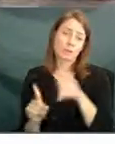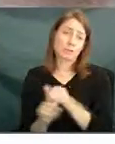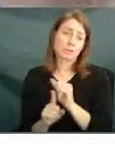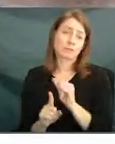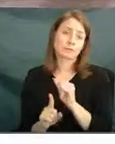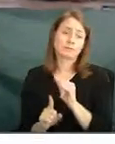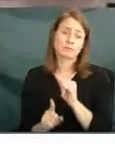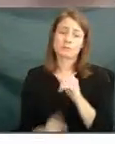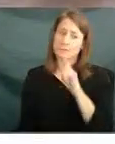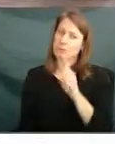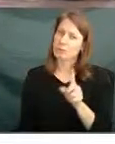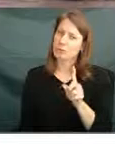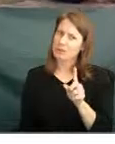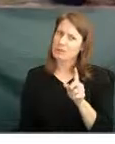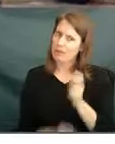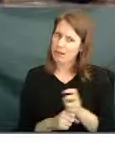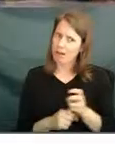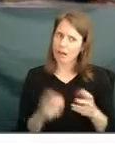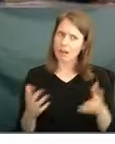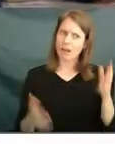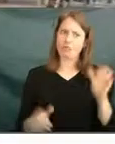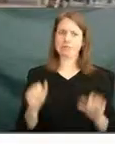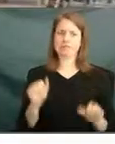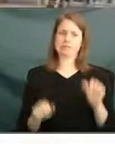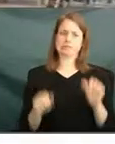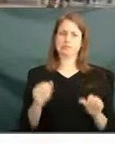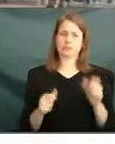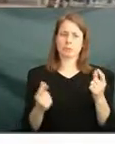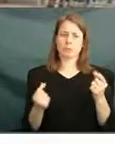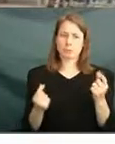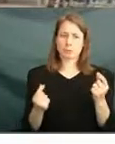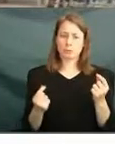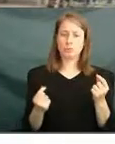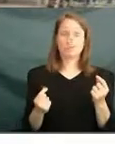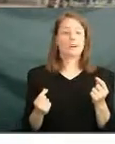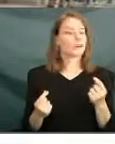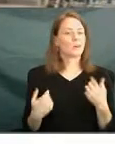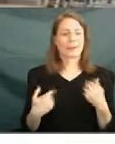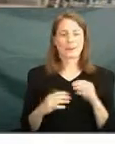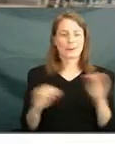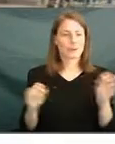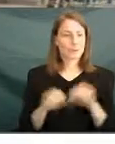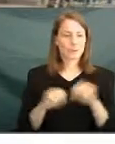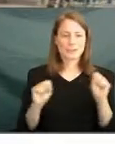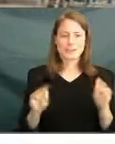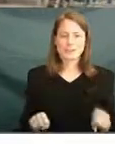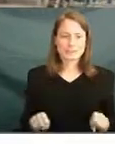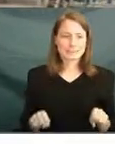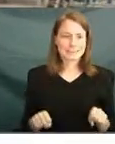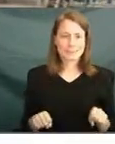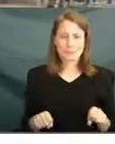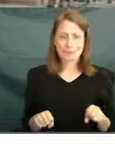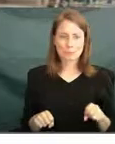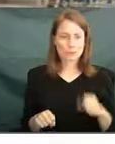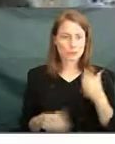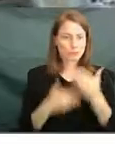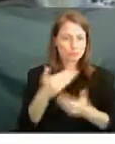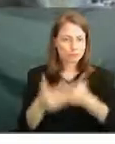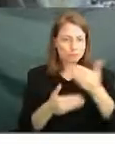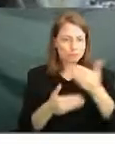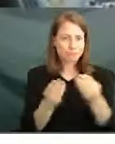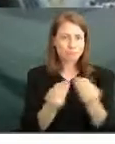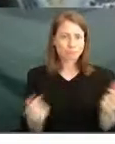do, because we didn't have a system that took care of those things, so you were left alone with that